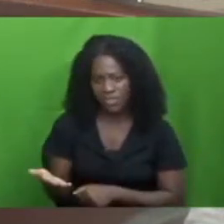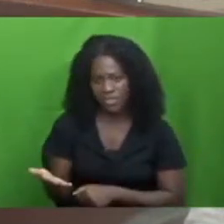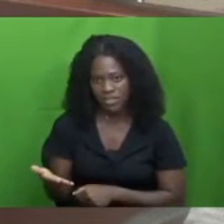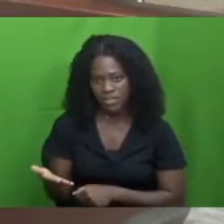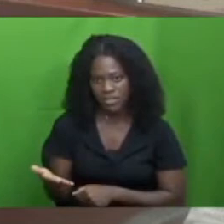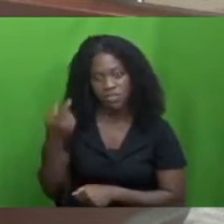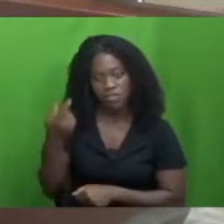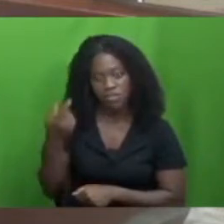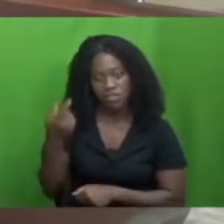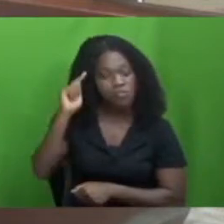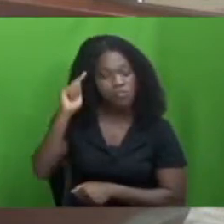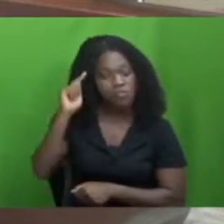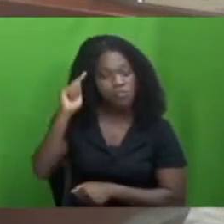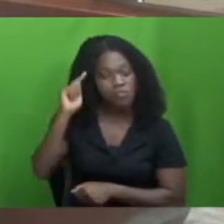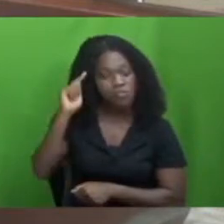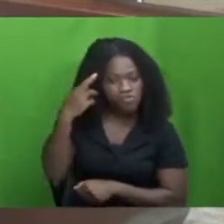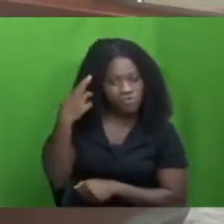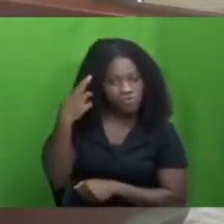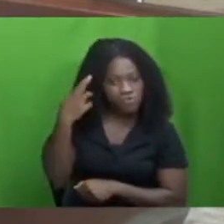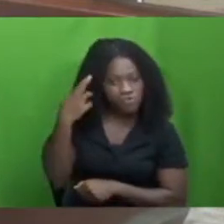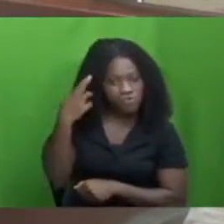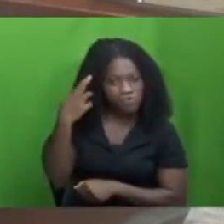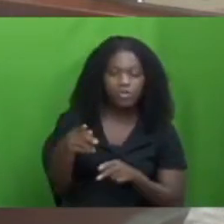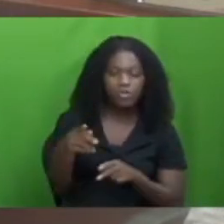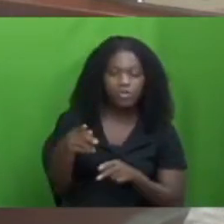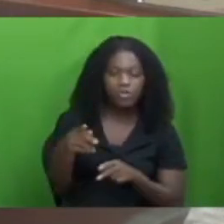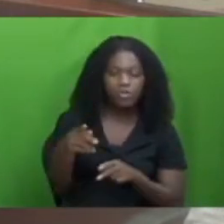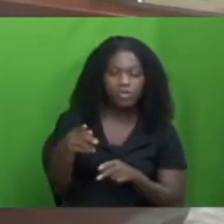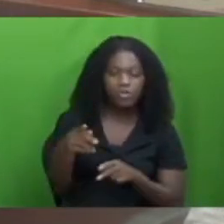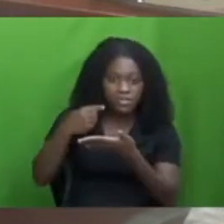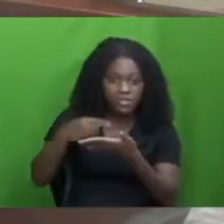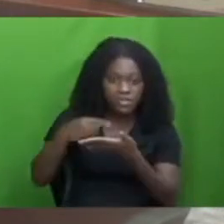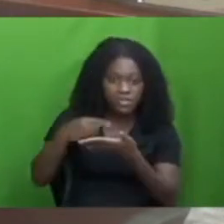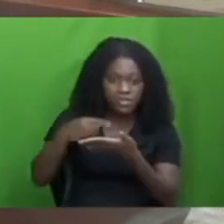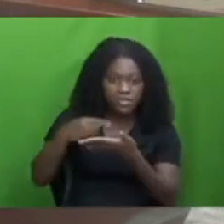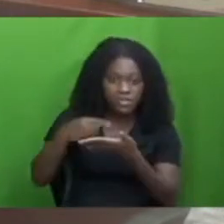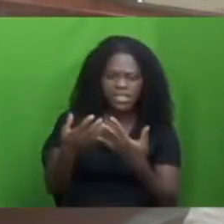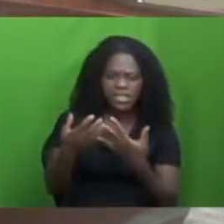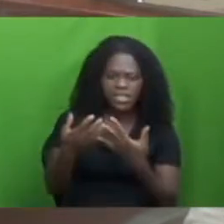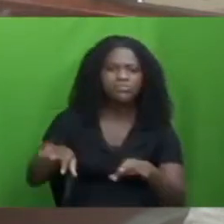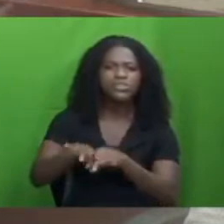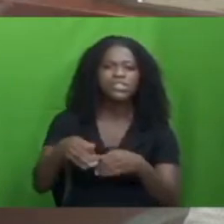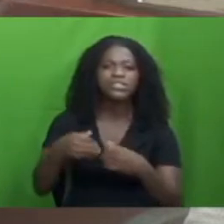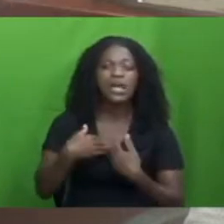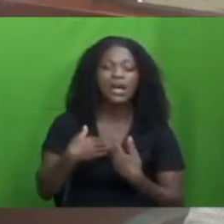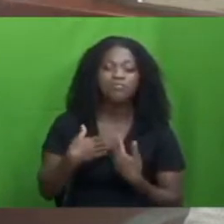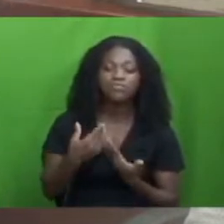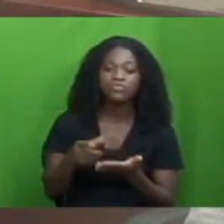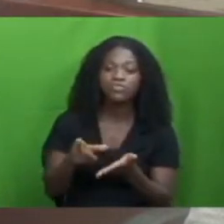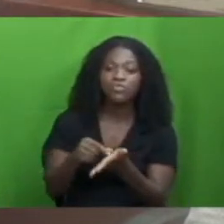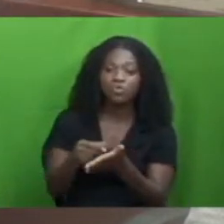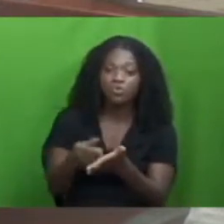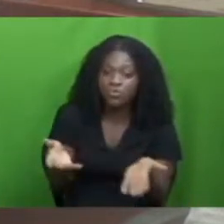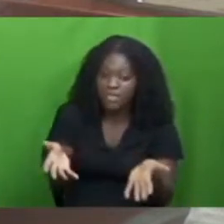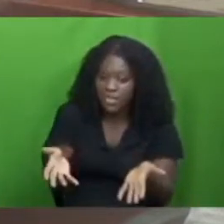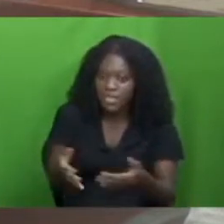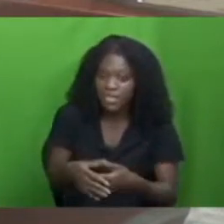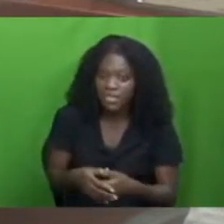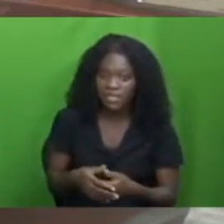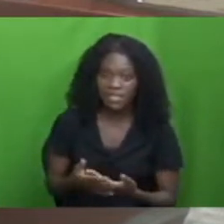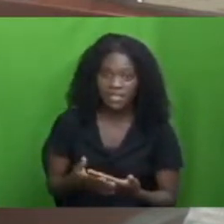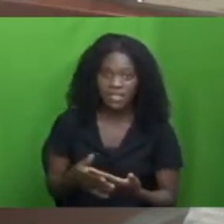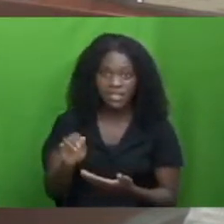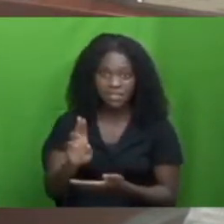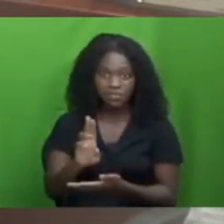Hansard department may not be able to capture everything. For purposes of doubly checking, assuming you even read